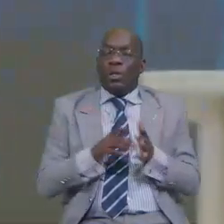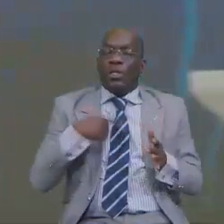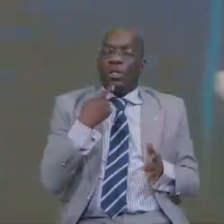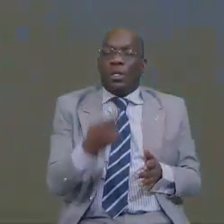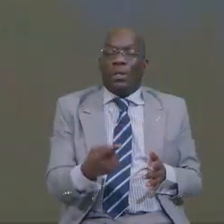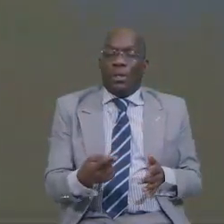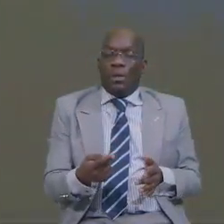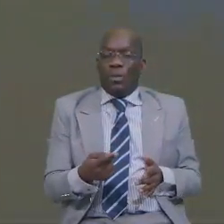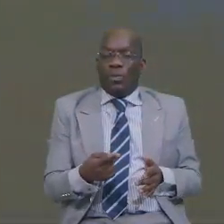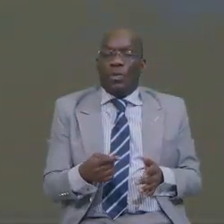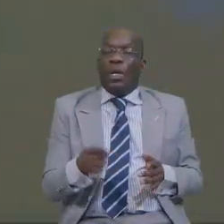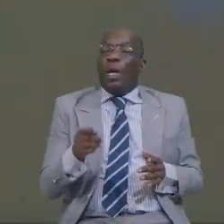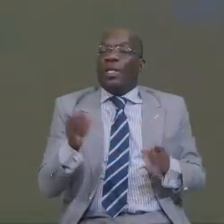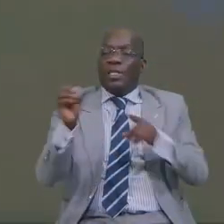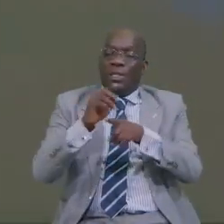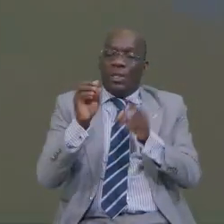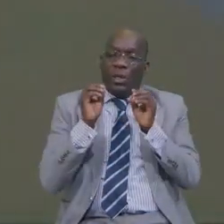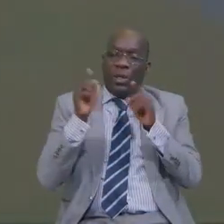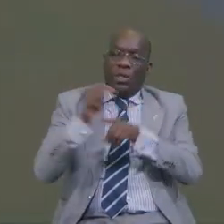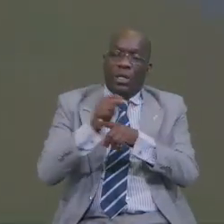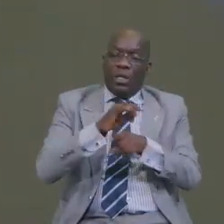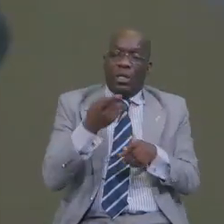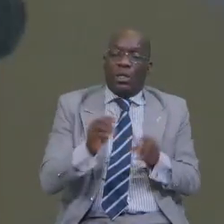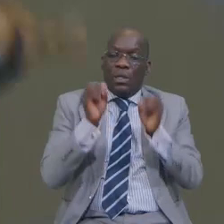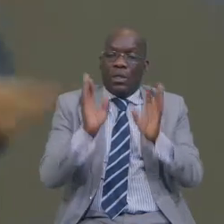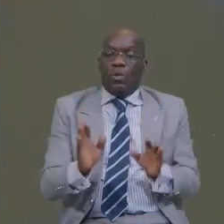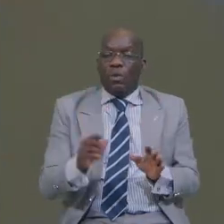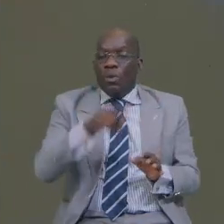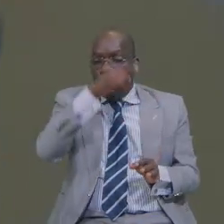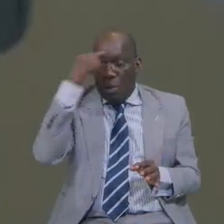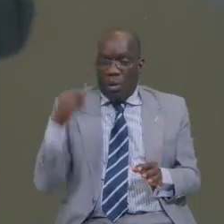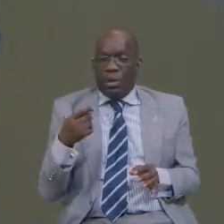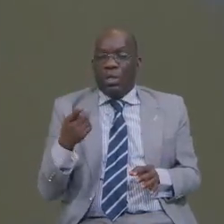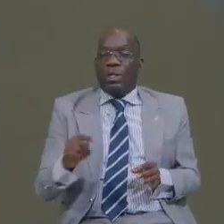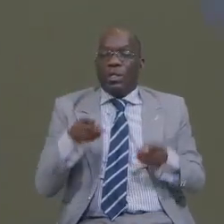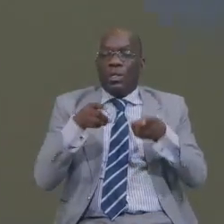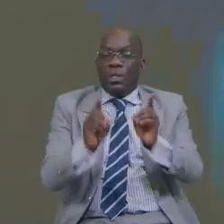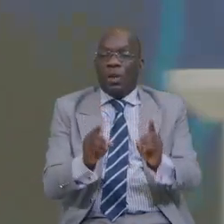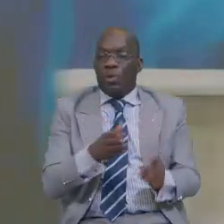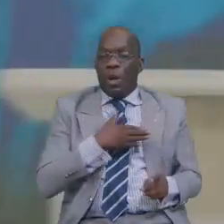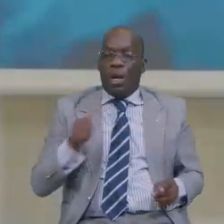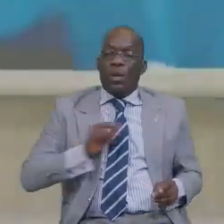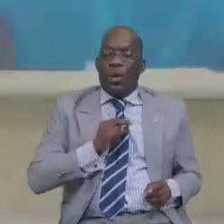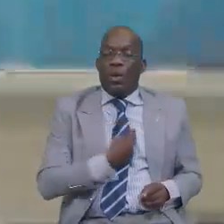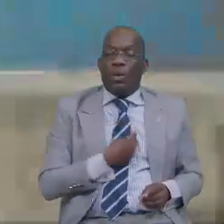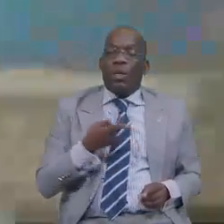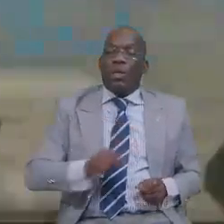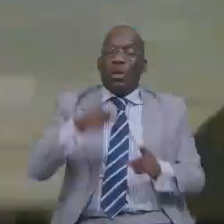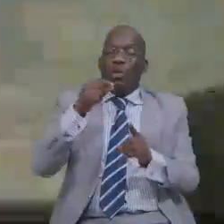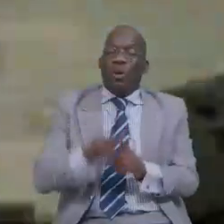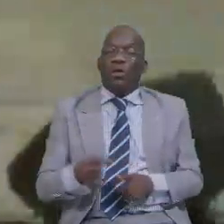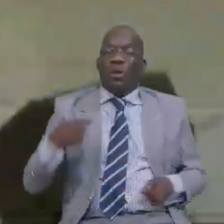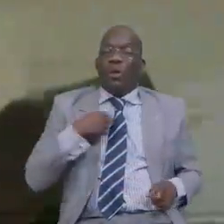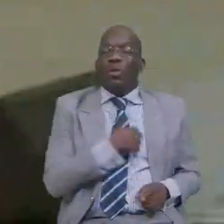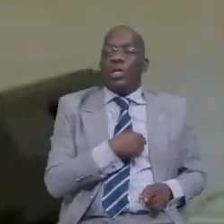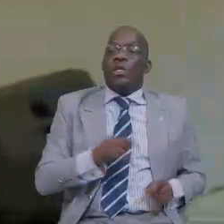the disciples, because those disciples and us, the words we speak, that the